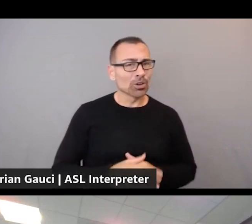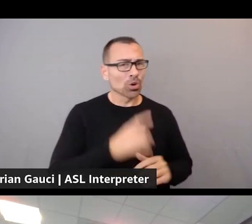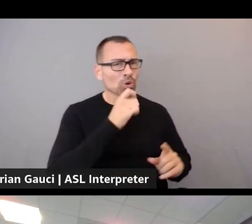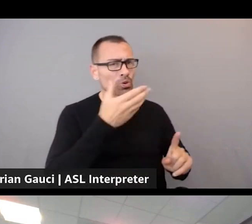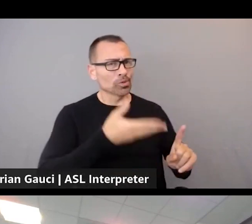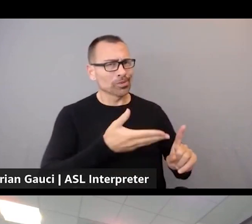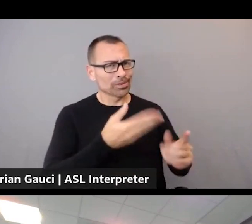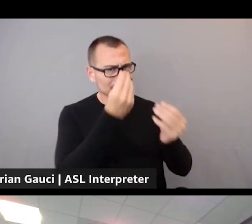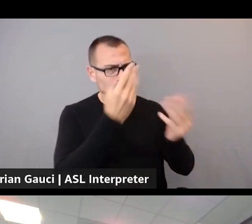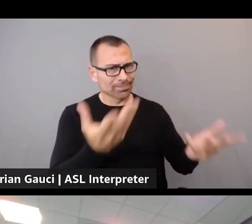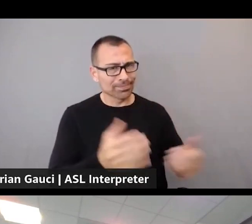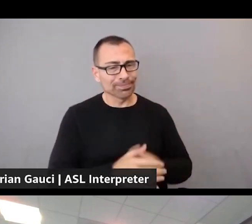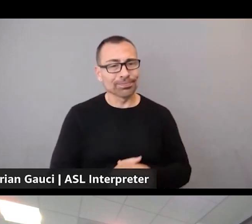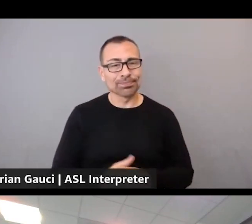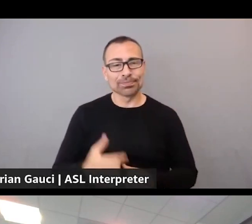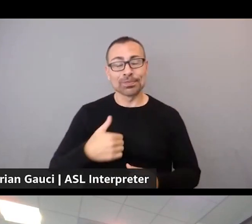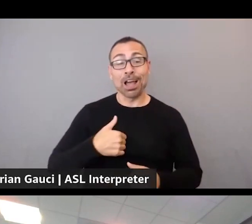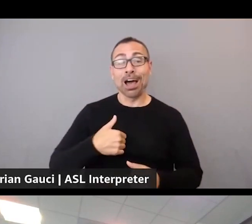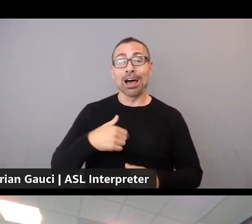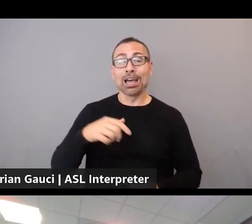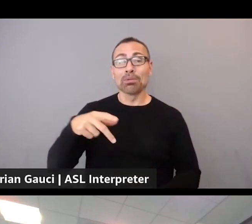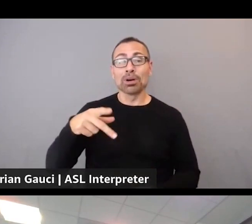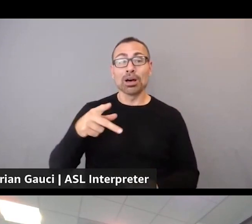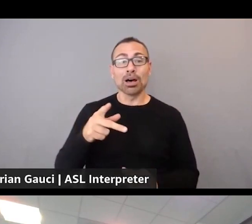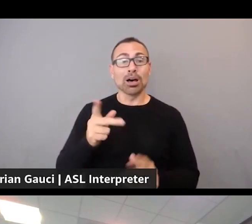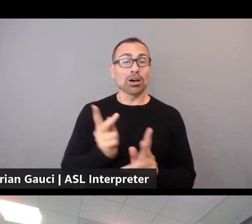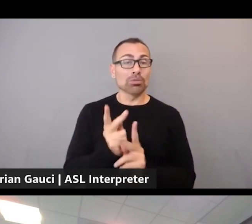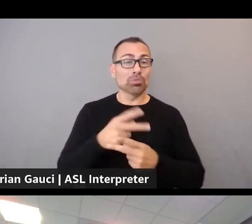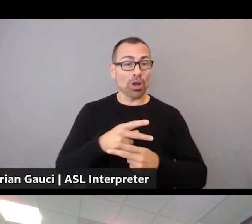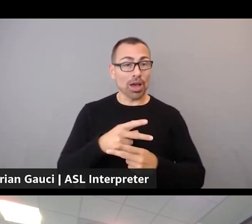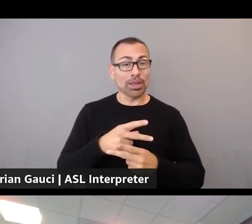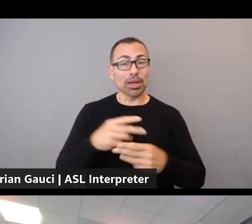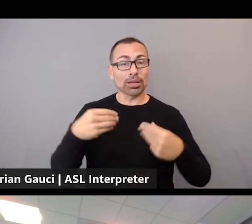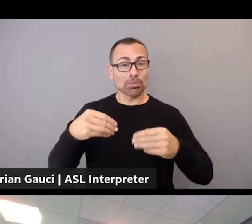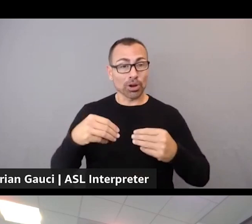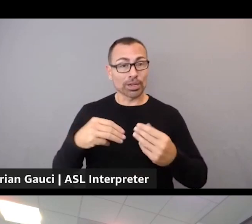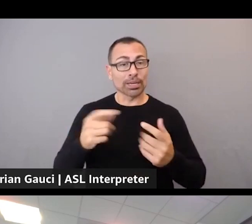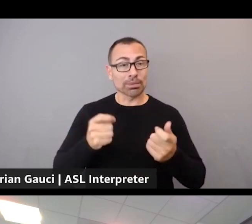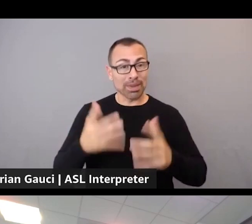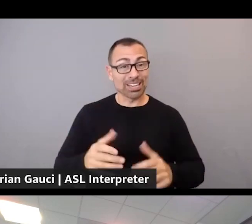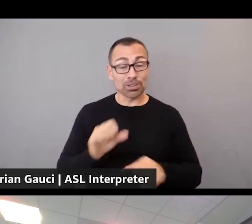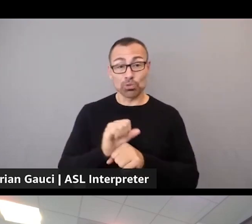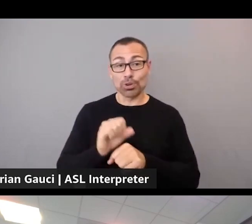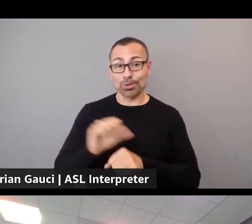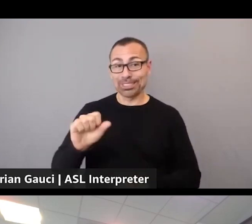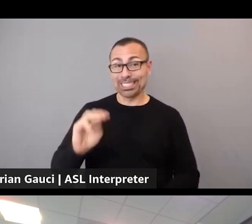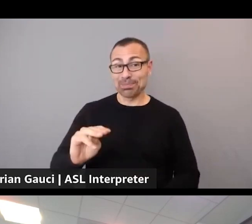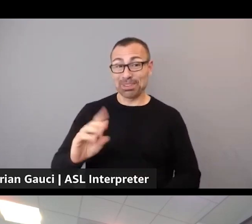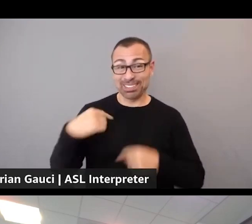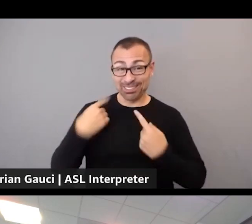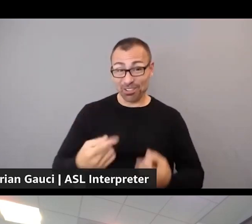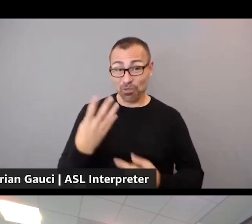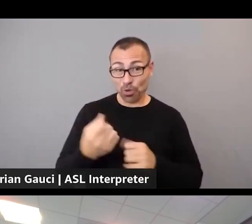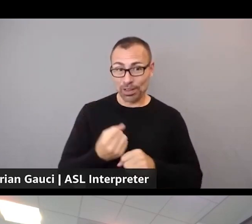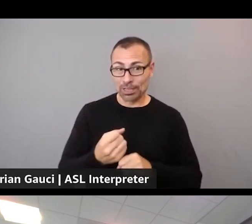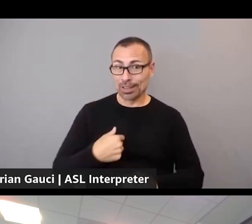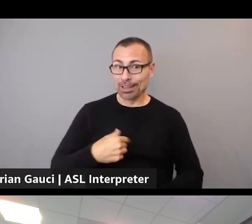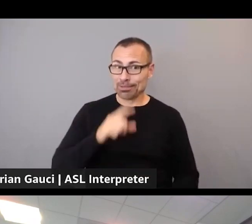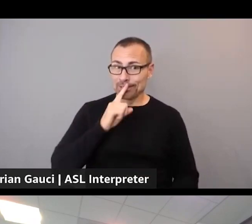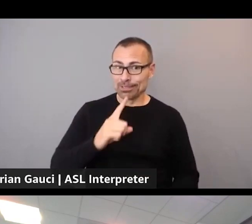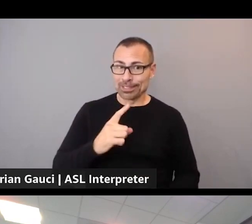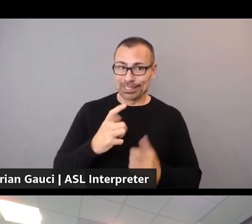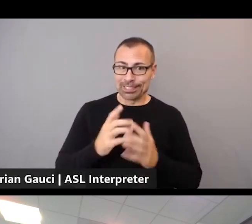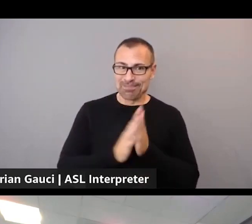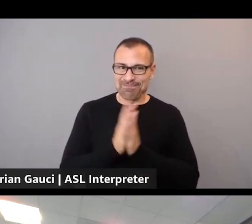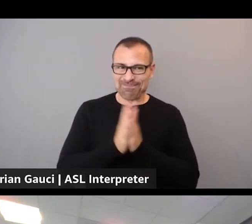am product marketing manager. I've been working on SageMaker for 4 years, so I feel passionate about SageMaker. And one of the